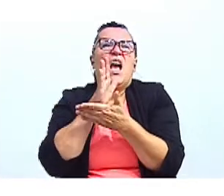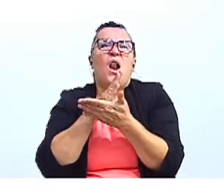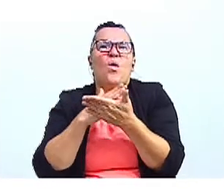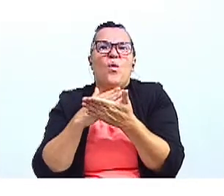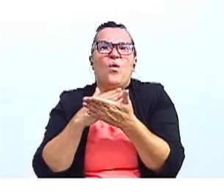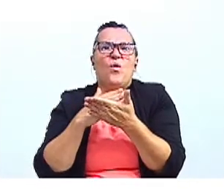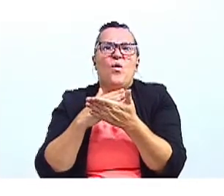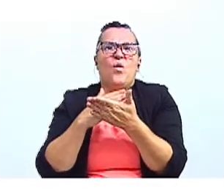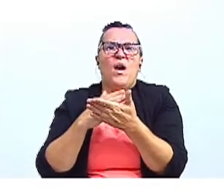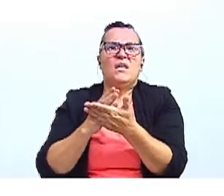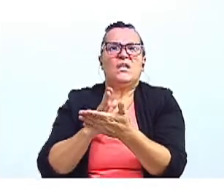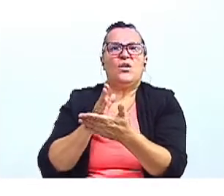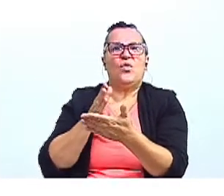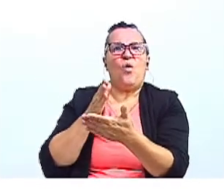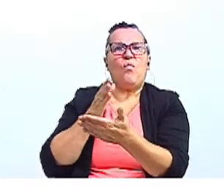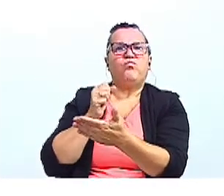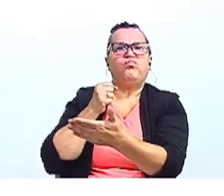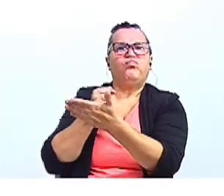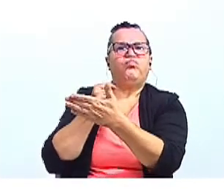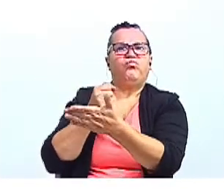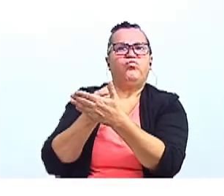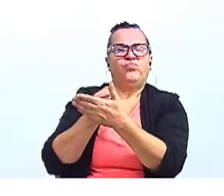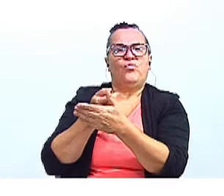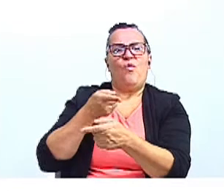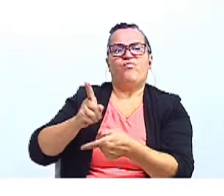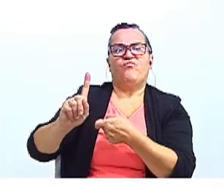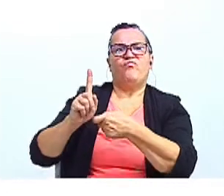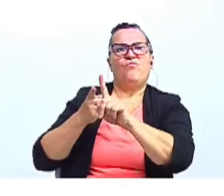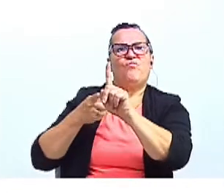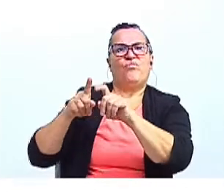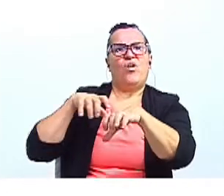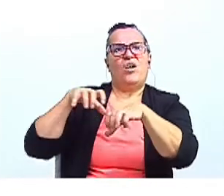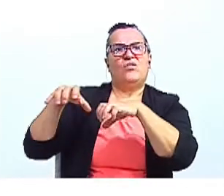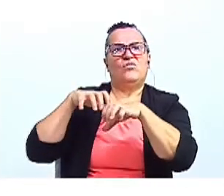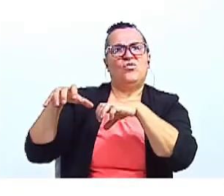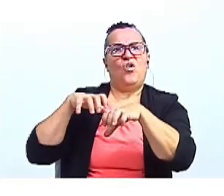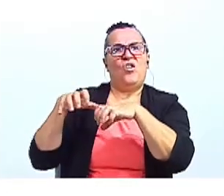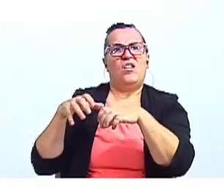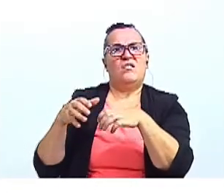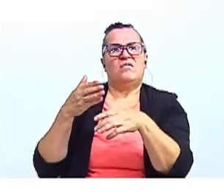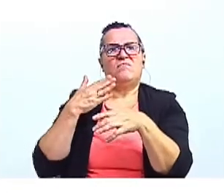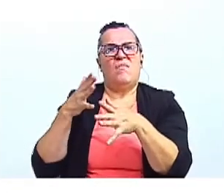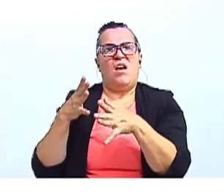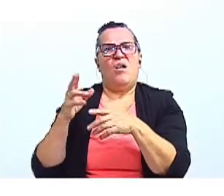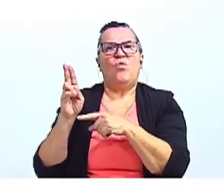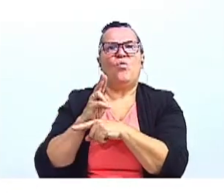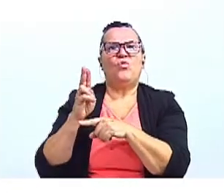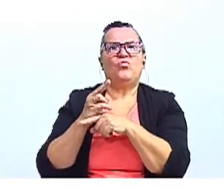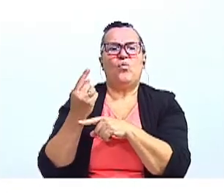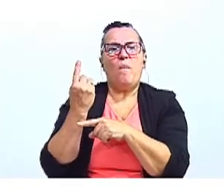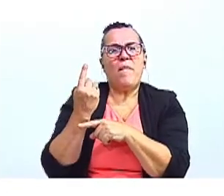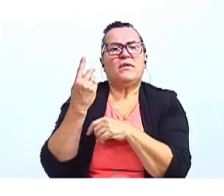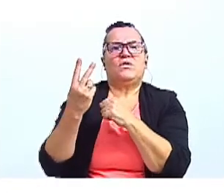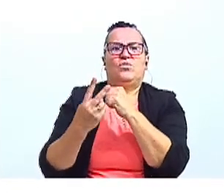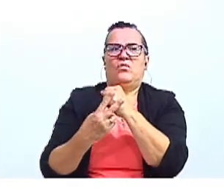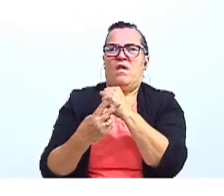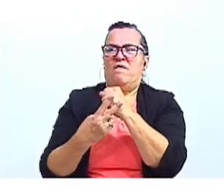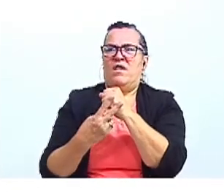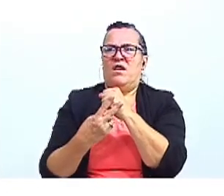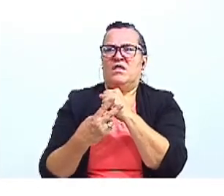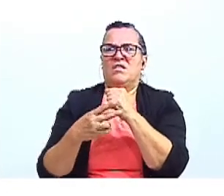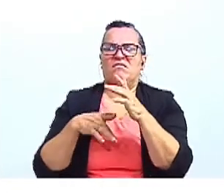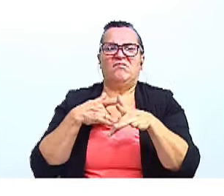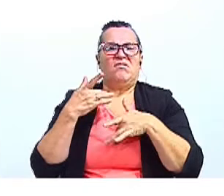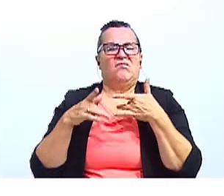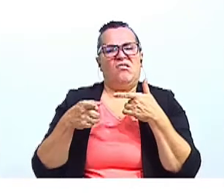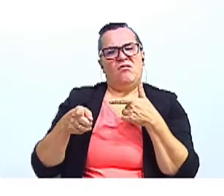being hurt, either by words or actions on purpose, usually more than once, feels